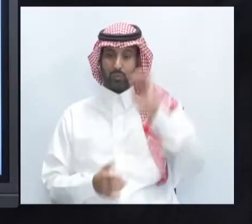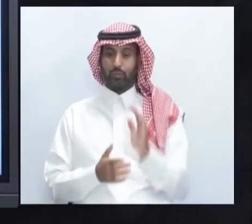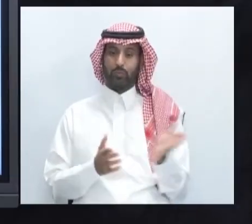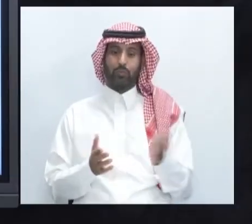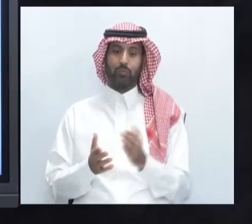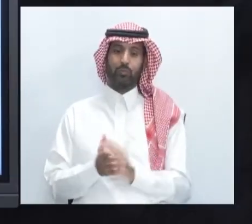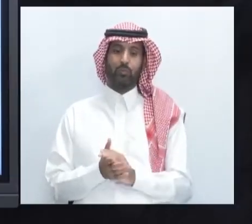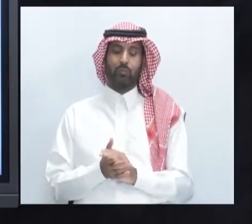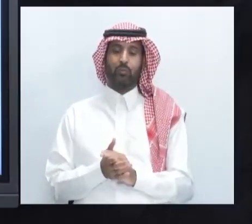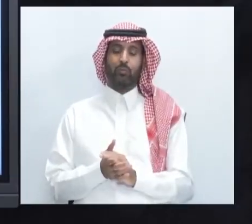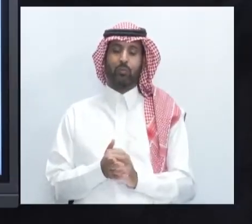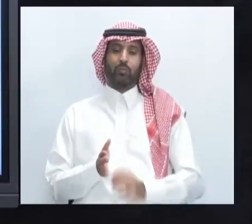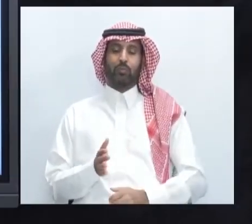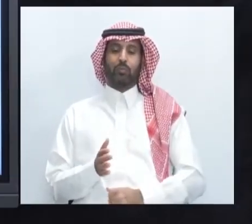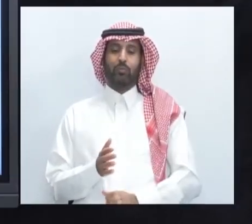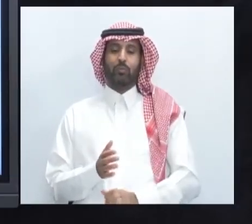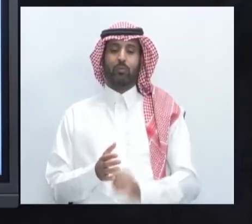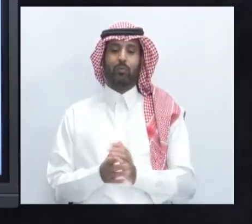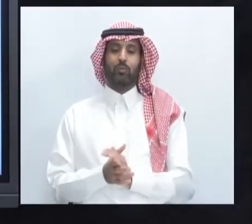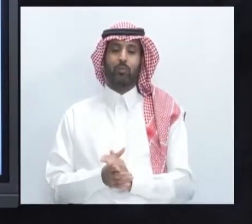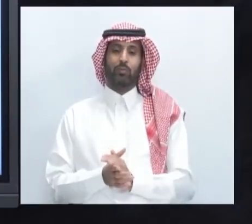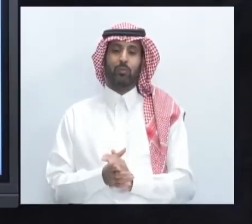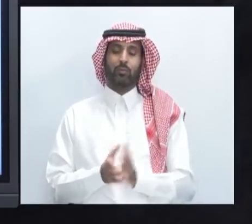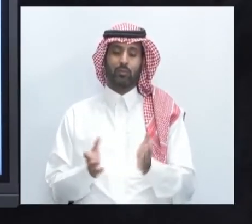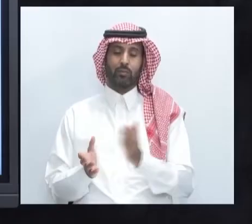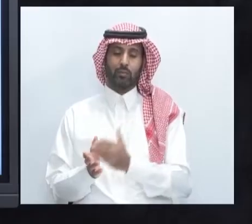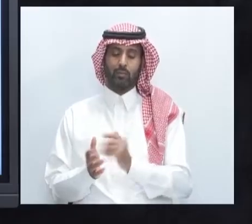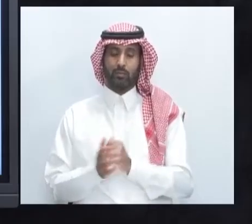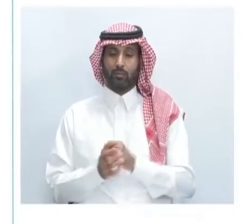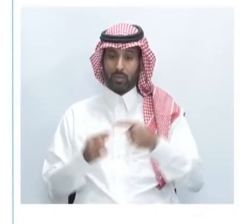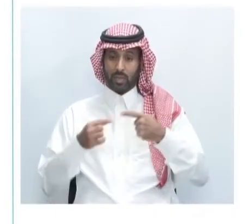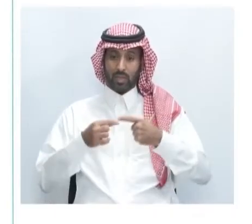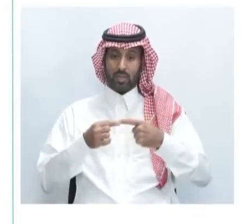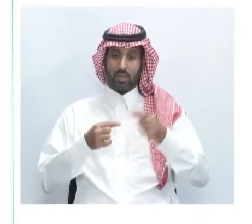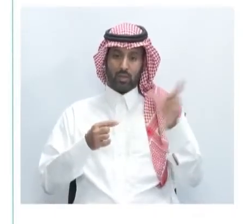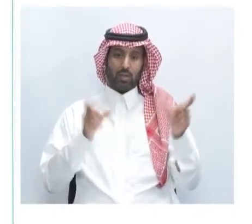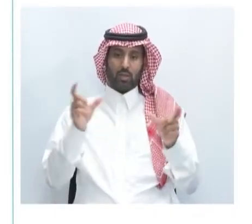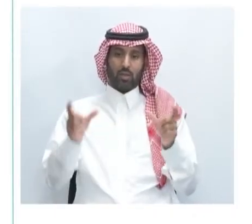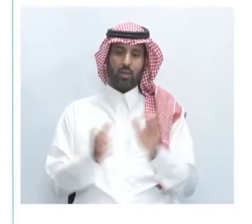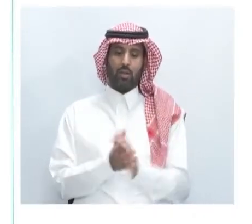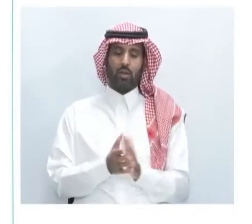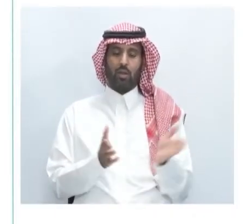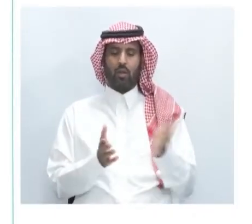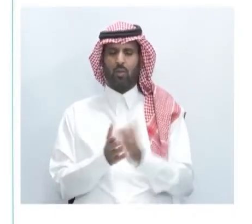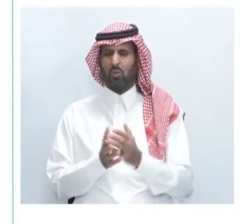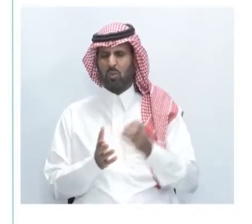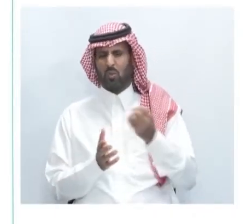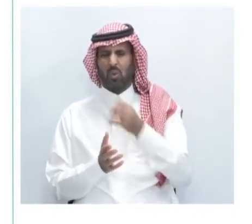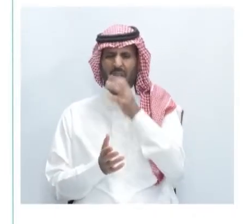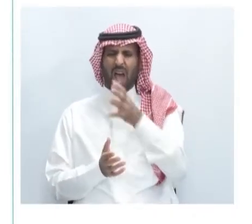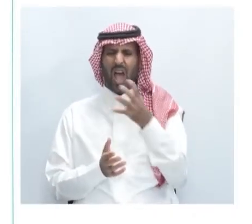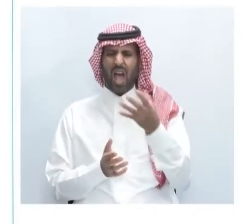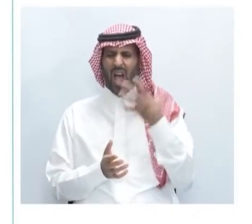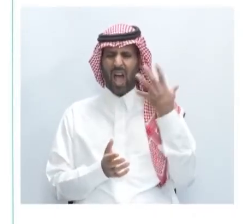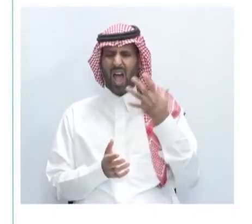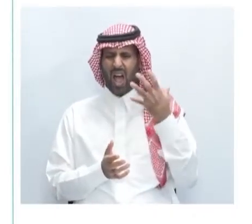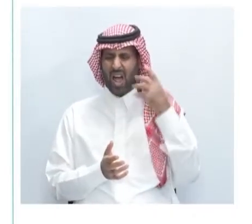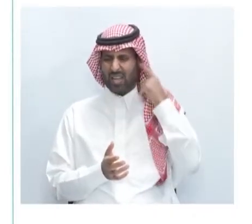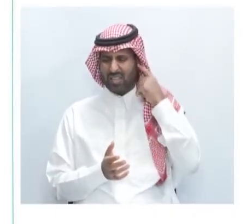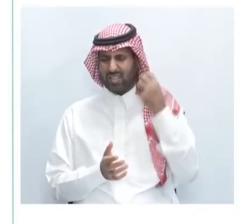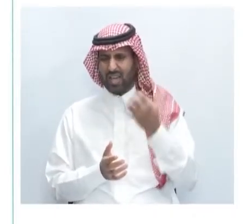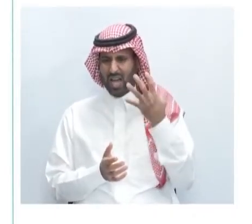long. Short and long. Excellent. Okay. After that, we have